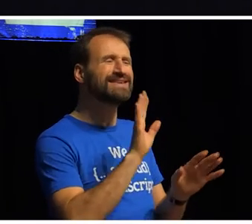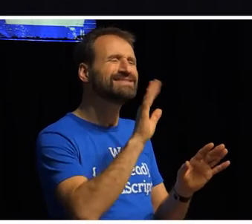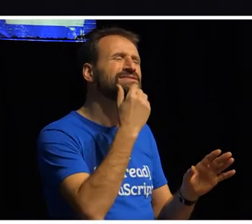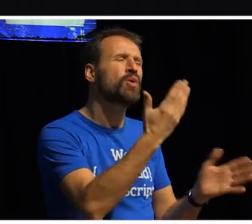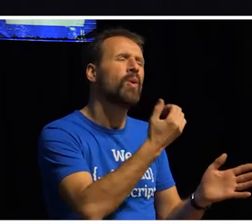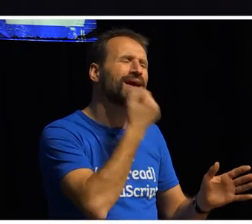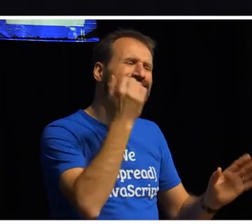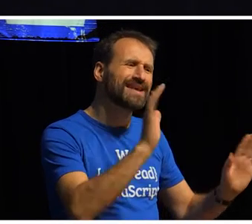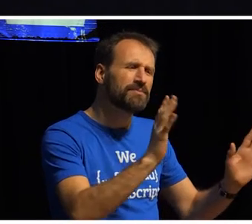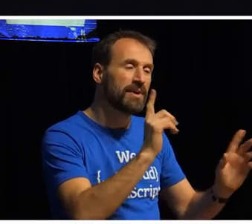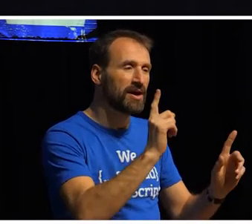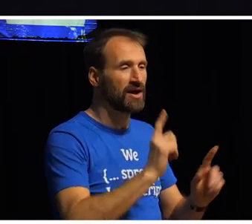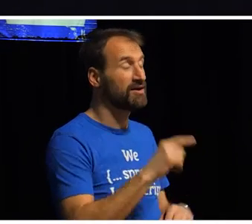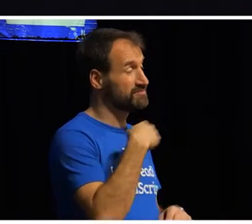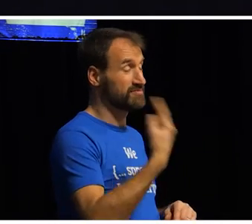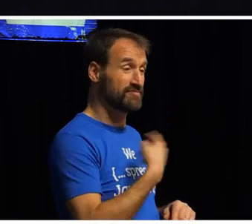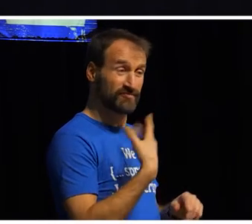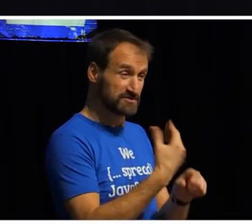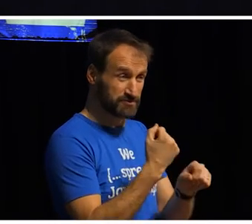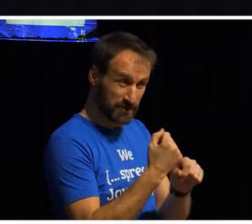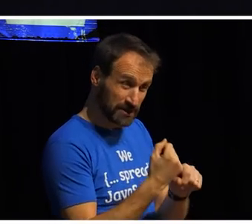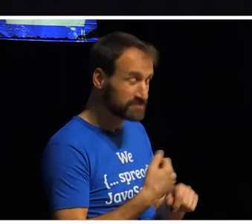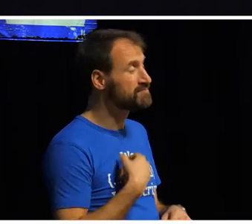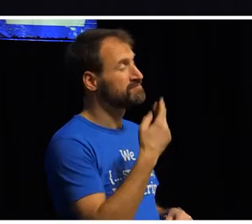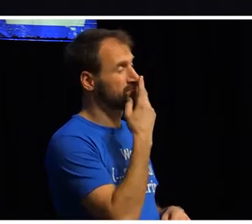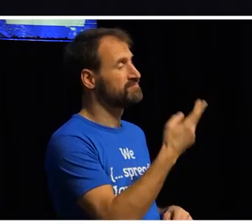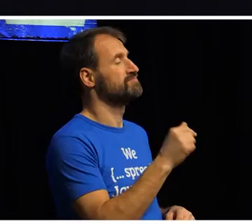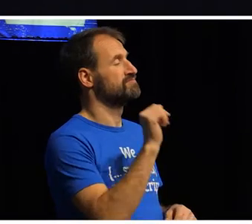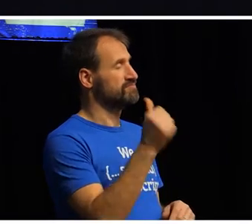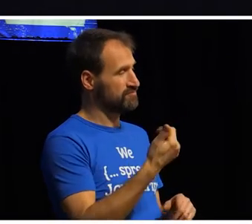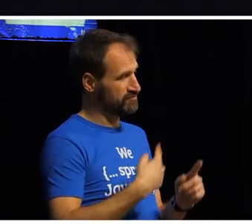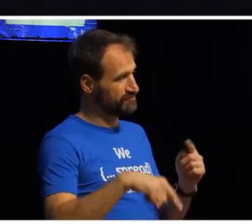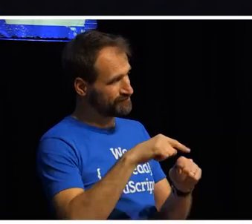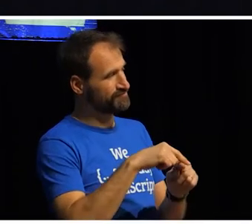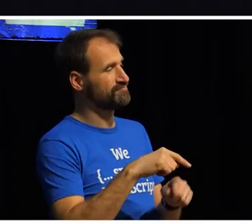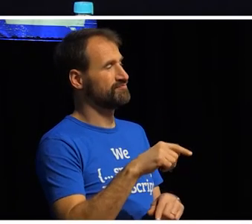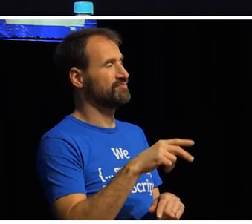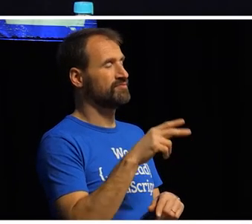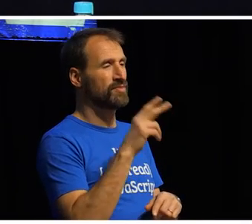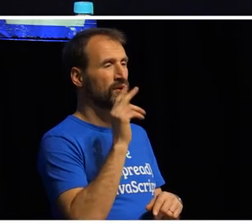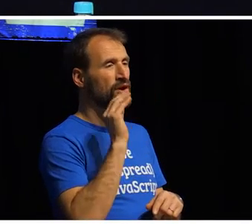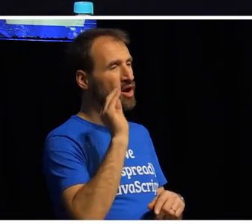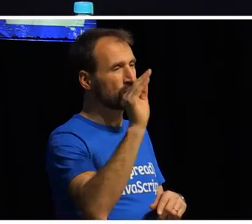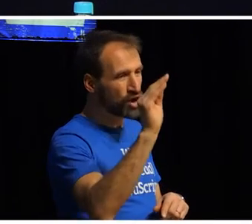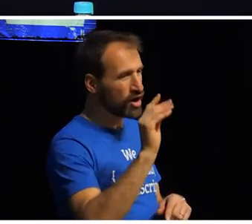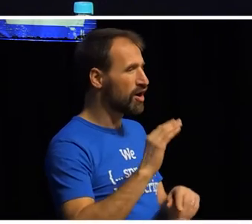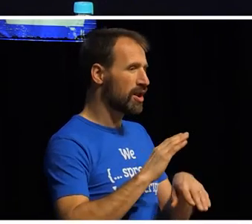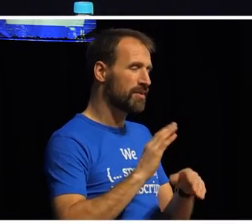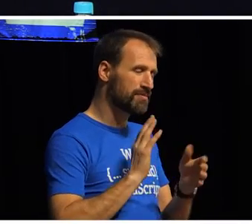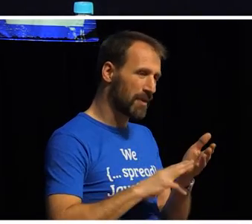so what we're going to do is first of all we are going to again kind of make this whole mom in 20 minutes and I'm going to use